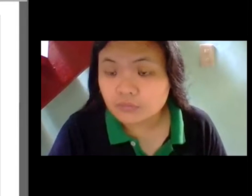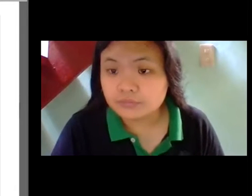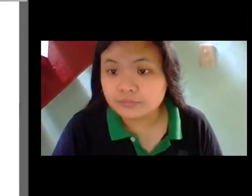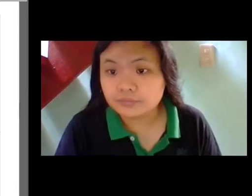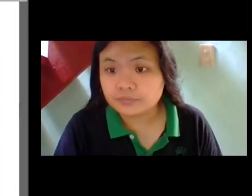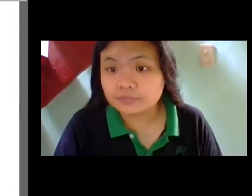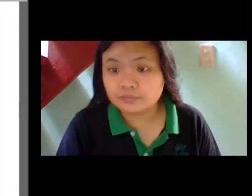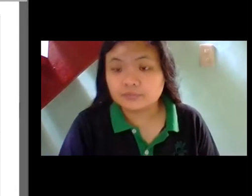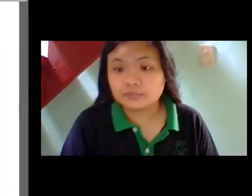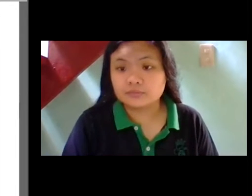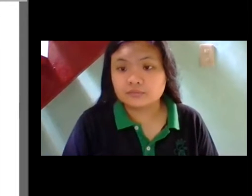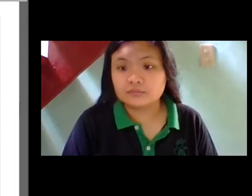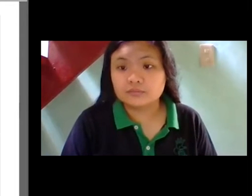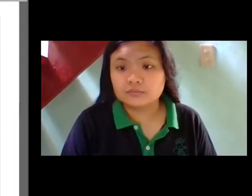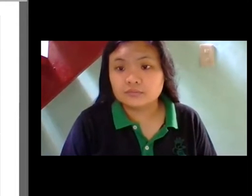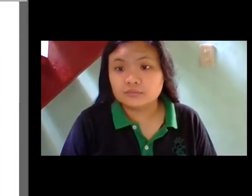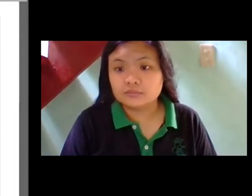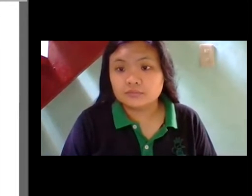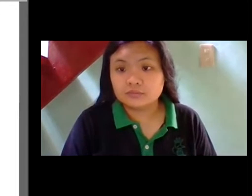First two signs?